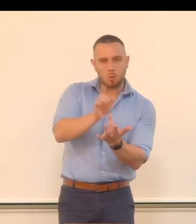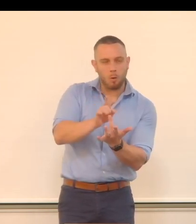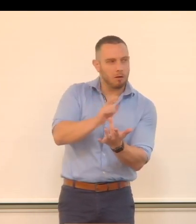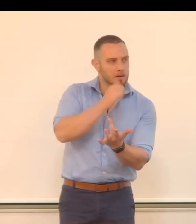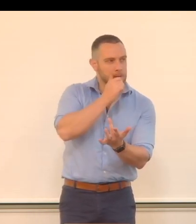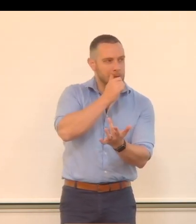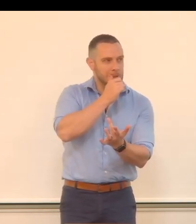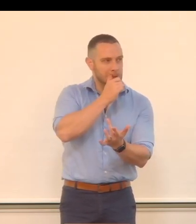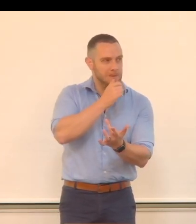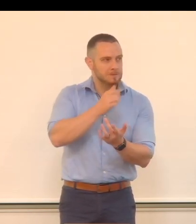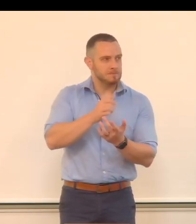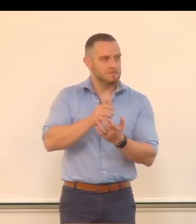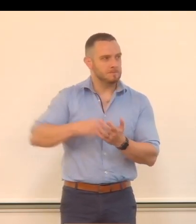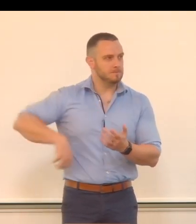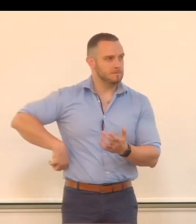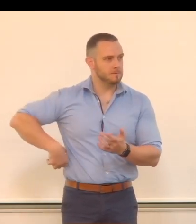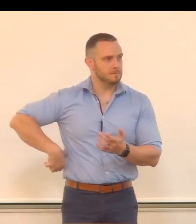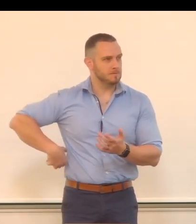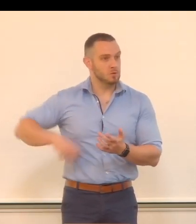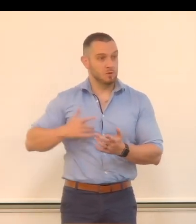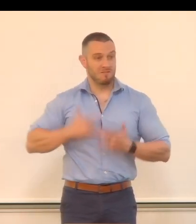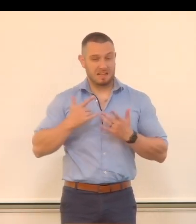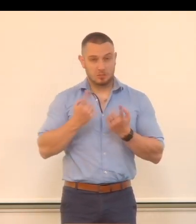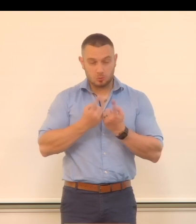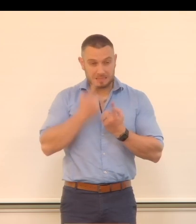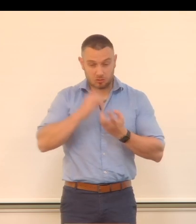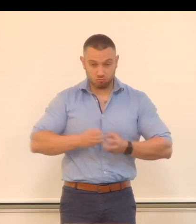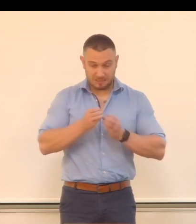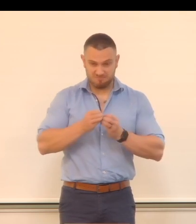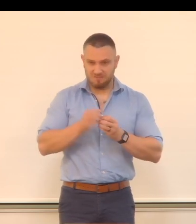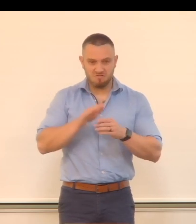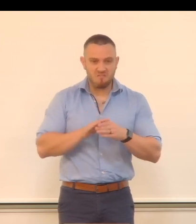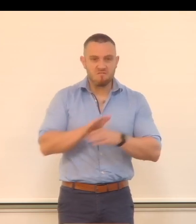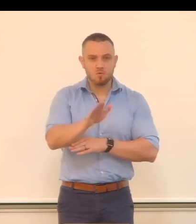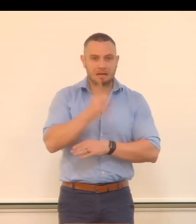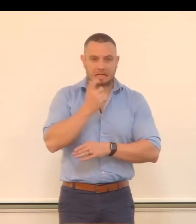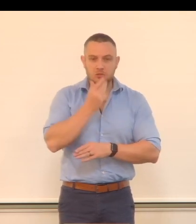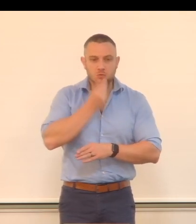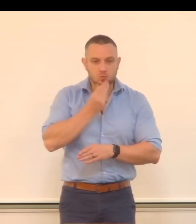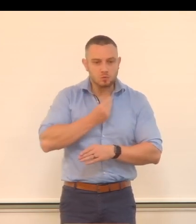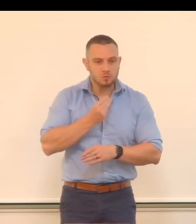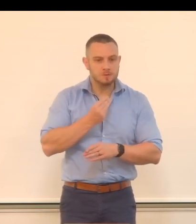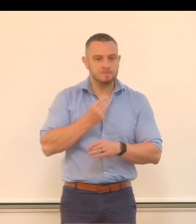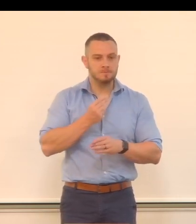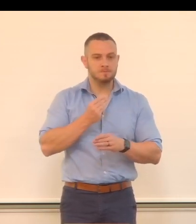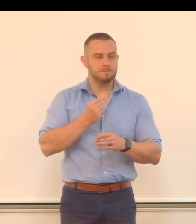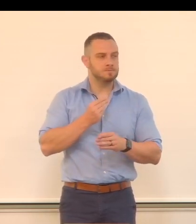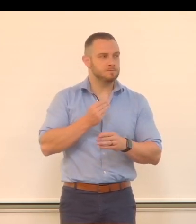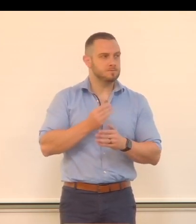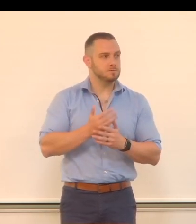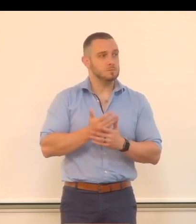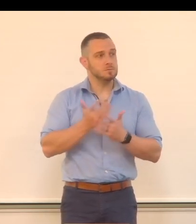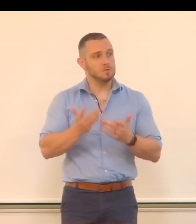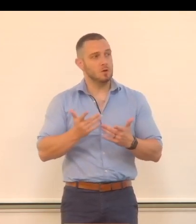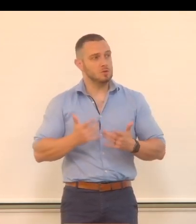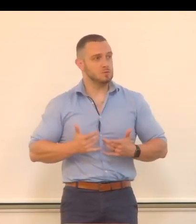new technology that's going to be developed in 30 years from now? Potentially before we go to Mars, so let's assume for that in our spacesuit simulators, or do we say like